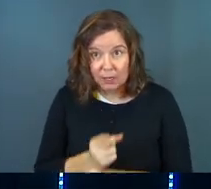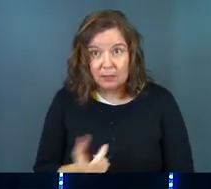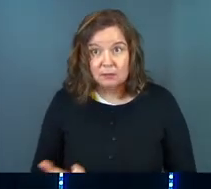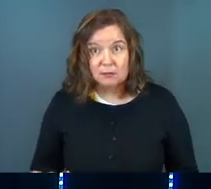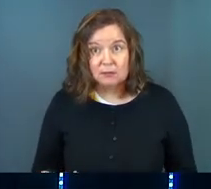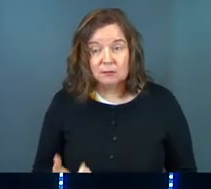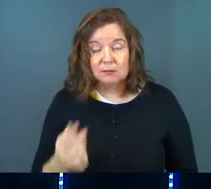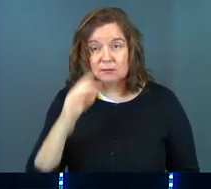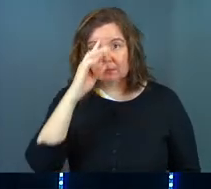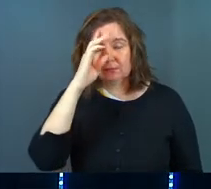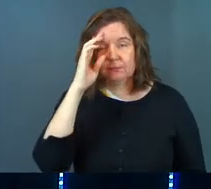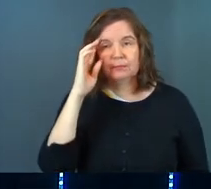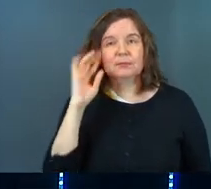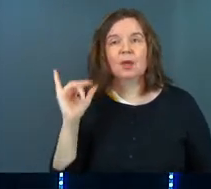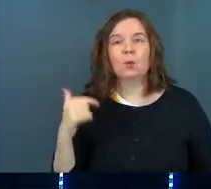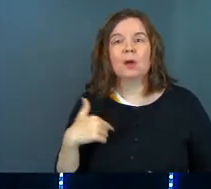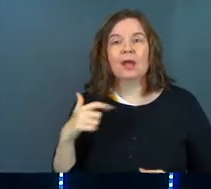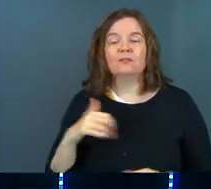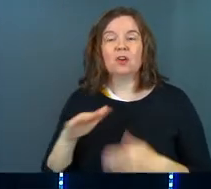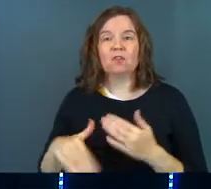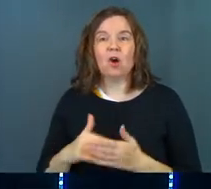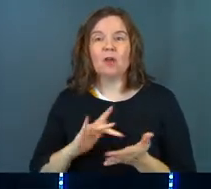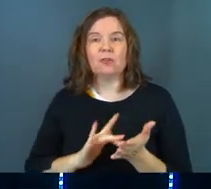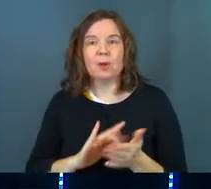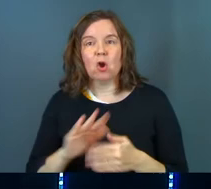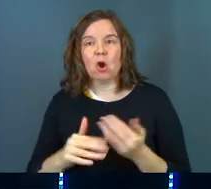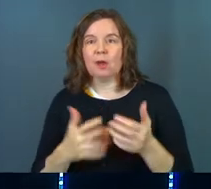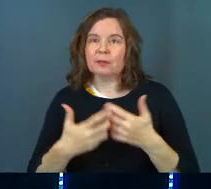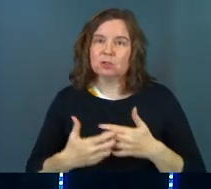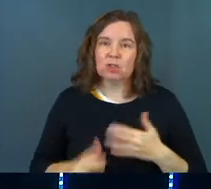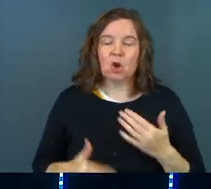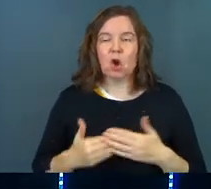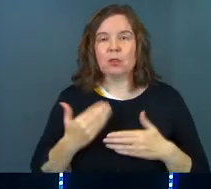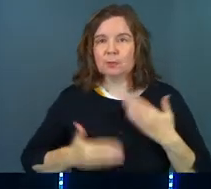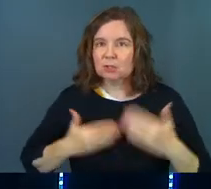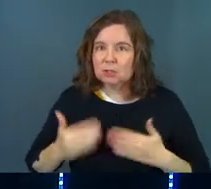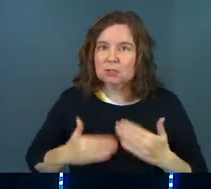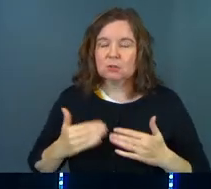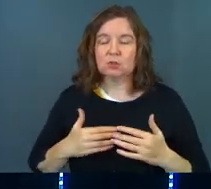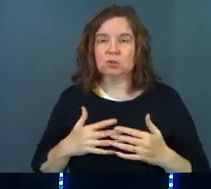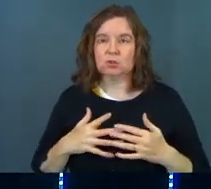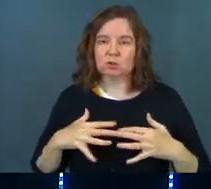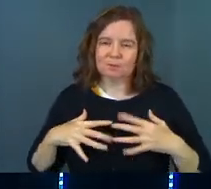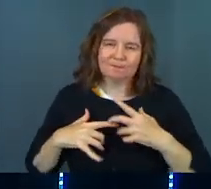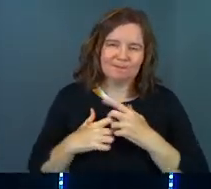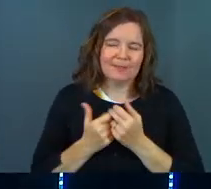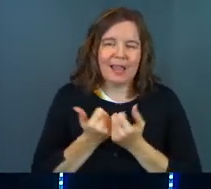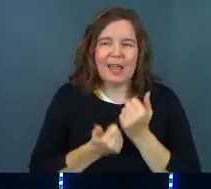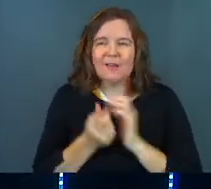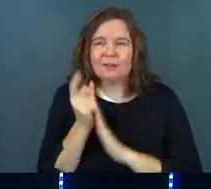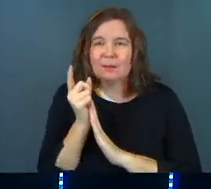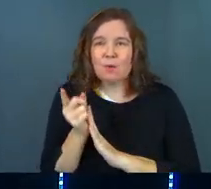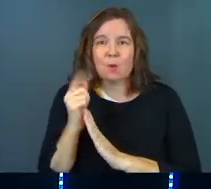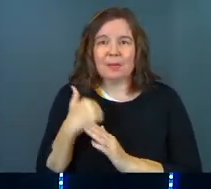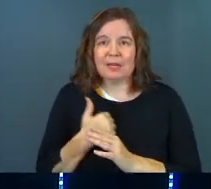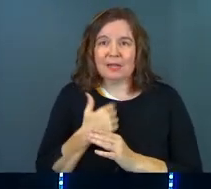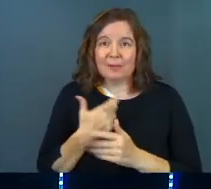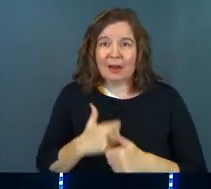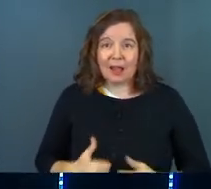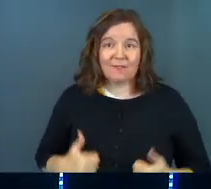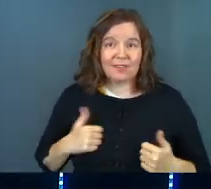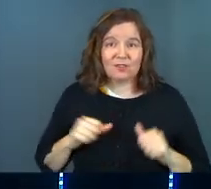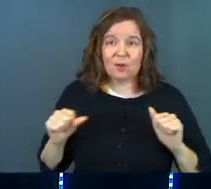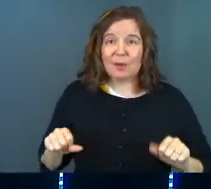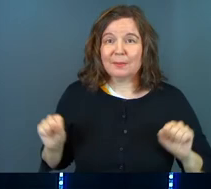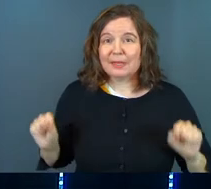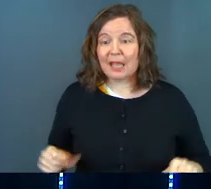not? Like, we've got to have all the medicines, all the machines, all the procedures to squeeze out every single moment and bit of life